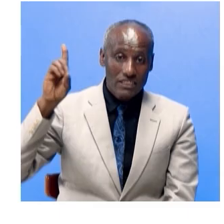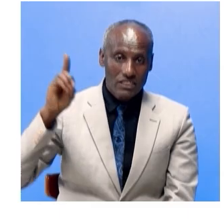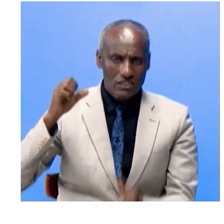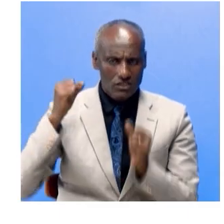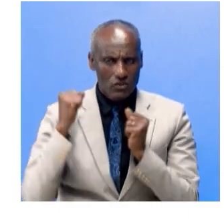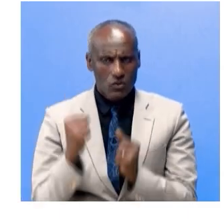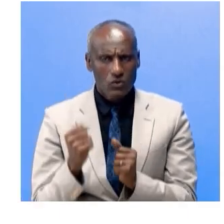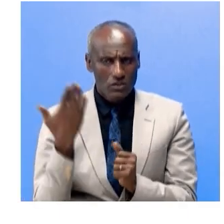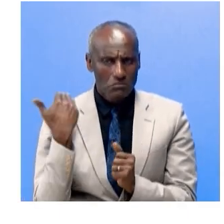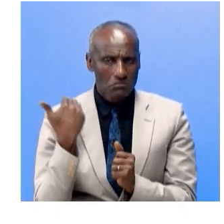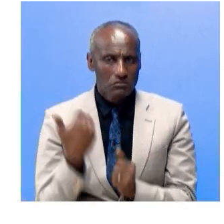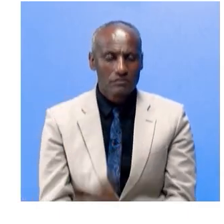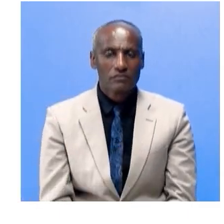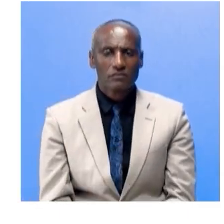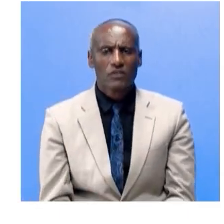When do we use could?